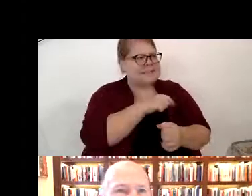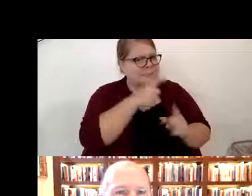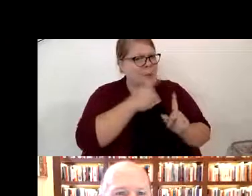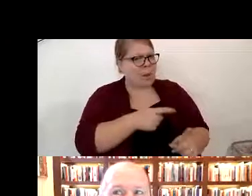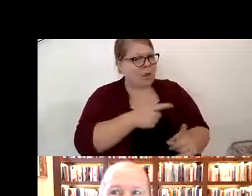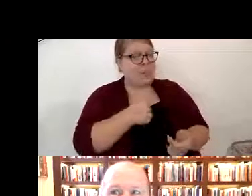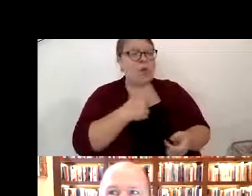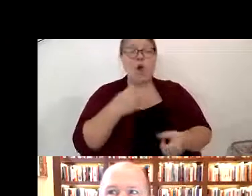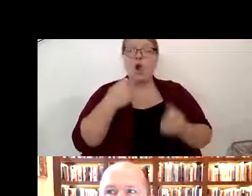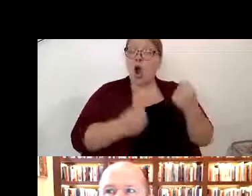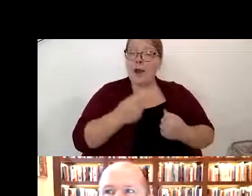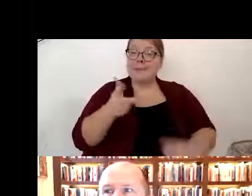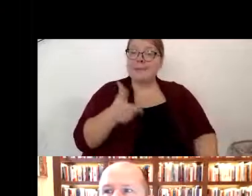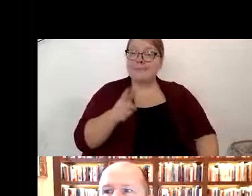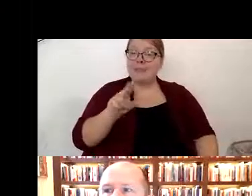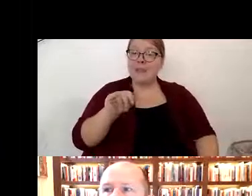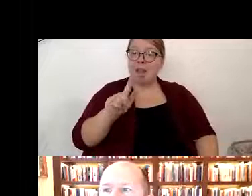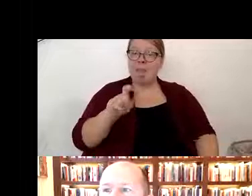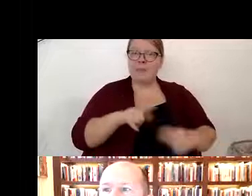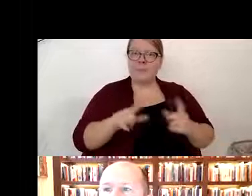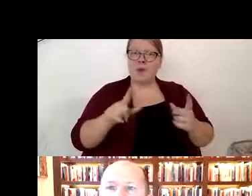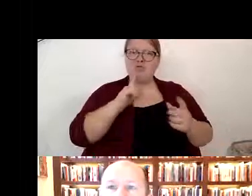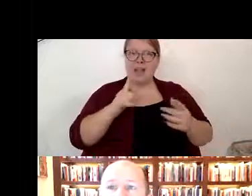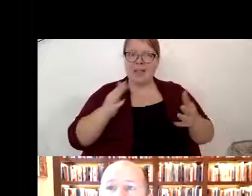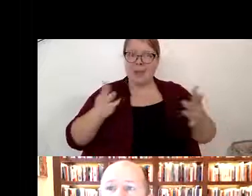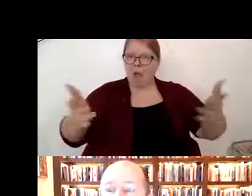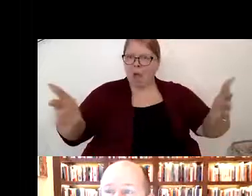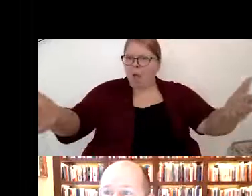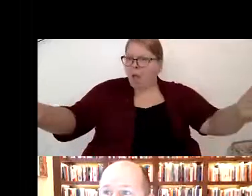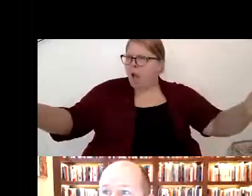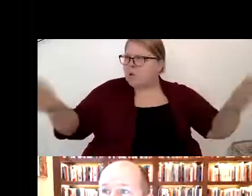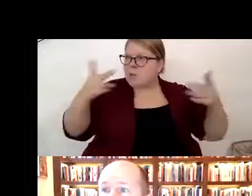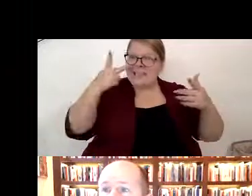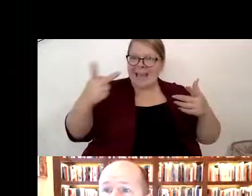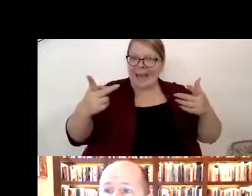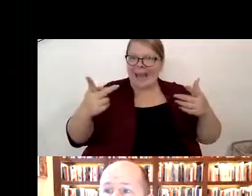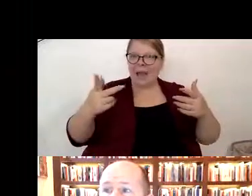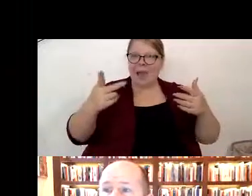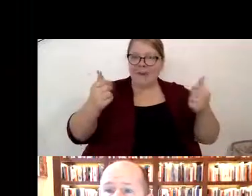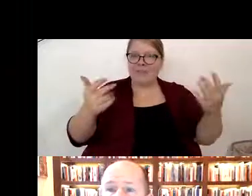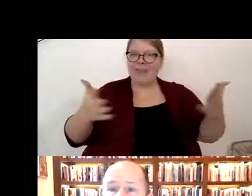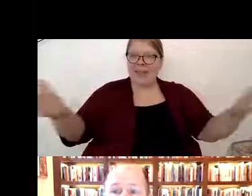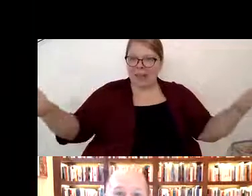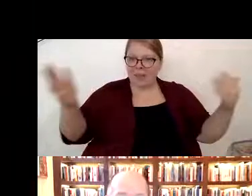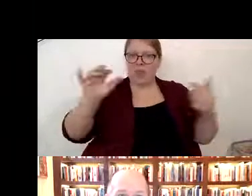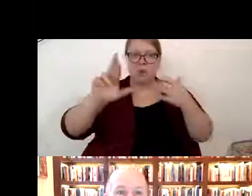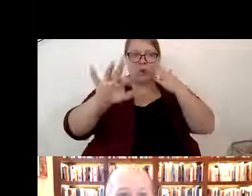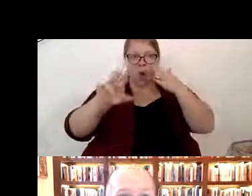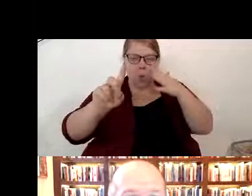car is the vehicle to cultivate mindfulness. But when we think about the road trip, it's about